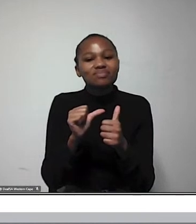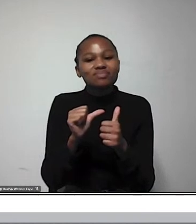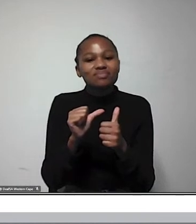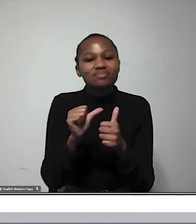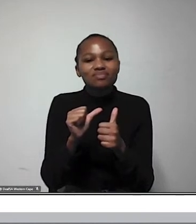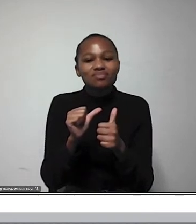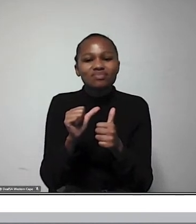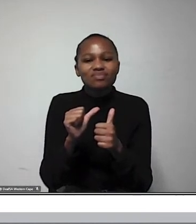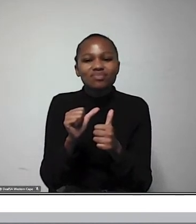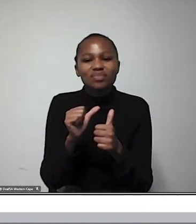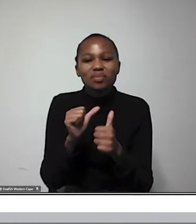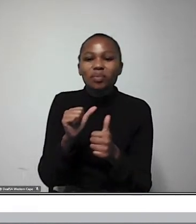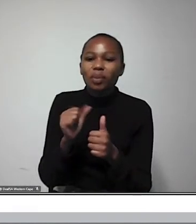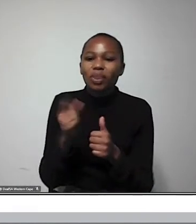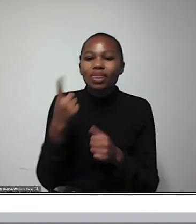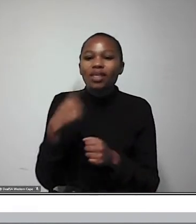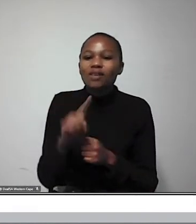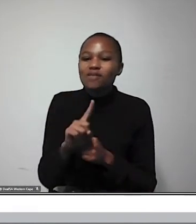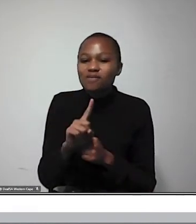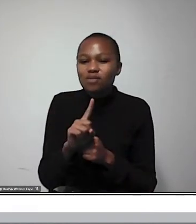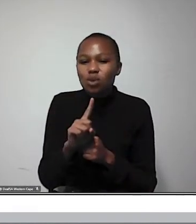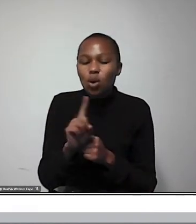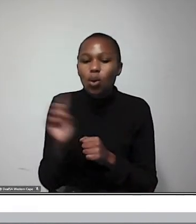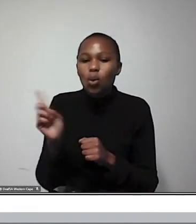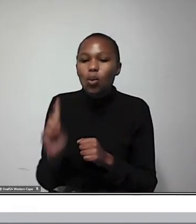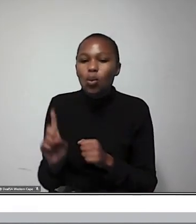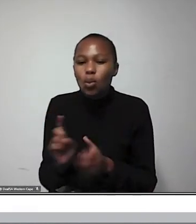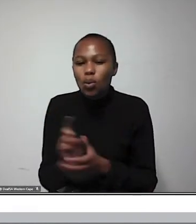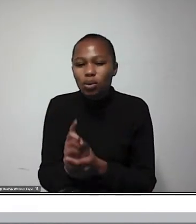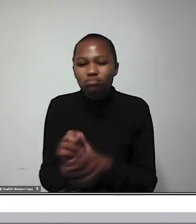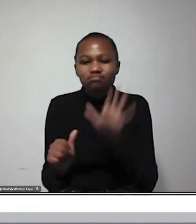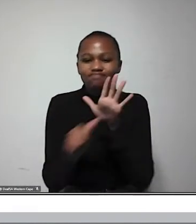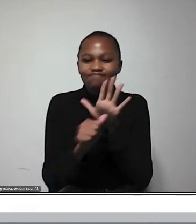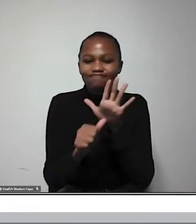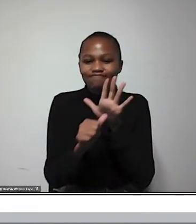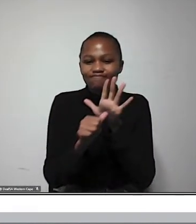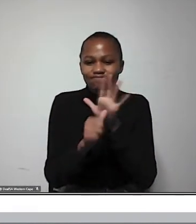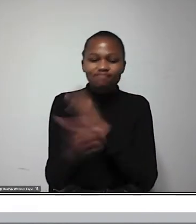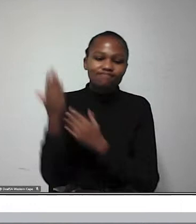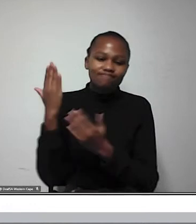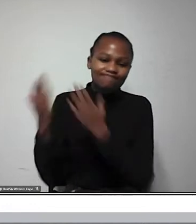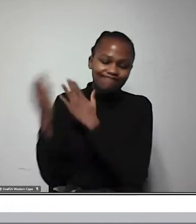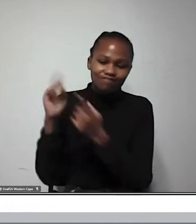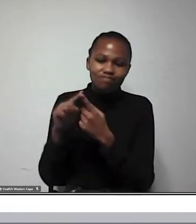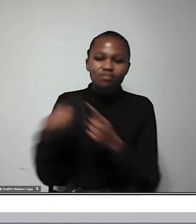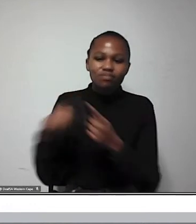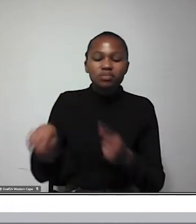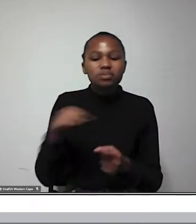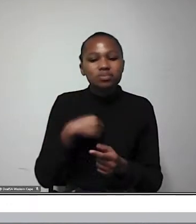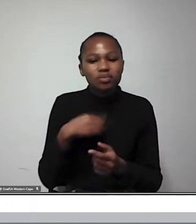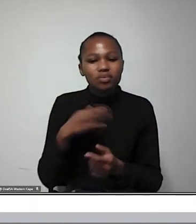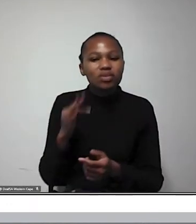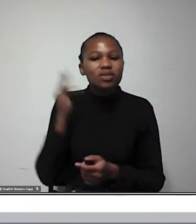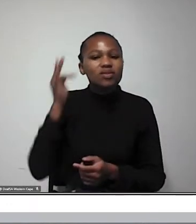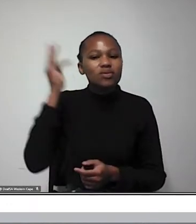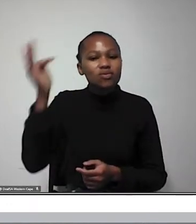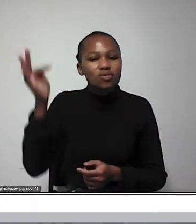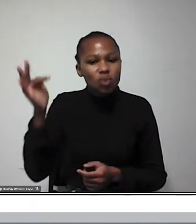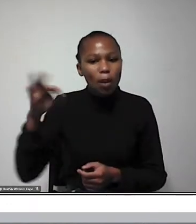that therefore, you know, while it has been very important in the past to us, the future benefits of a